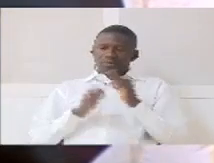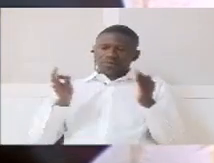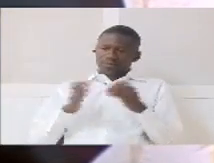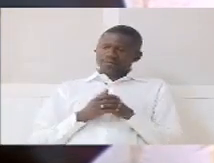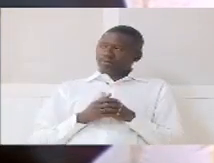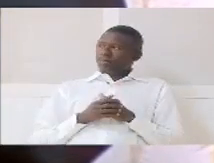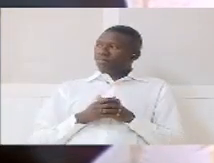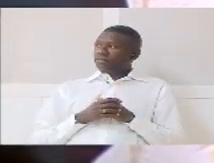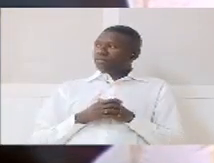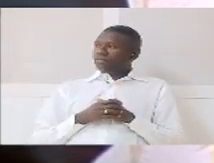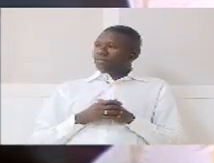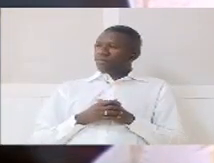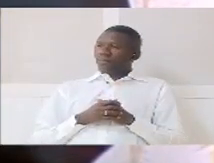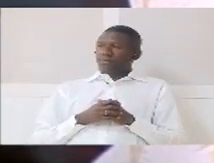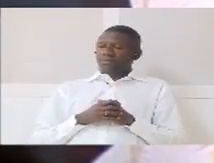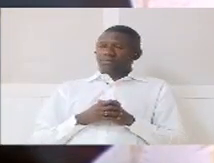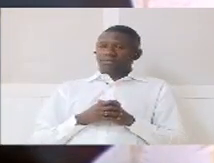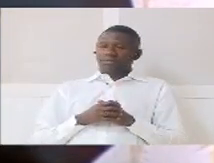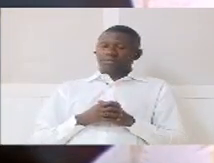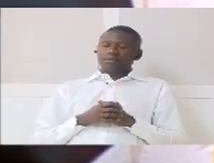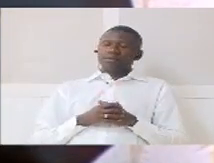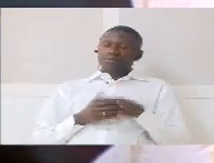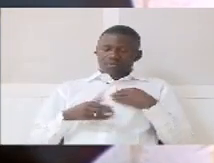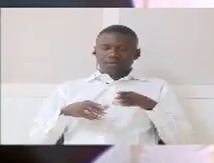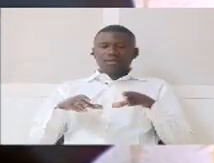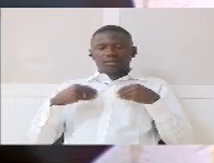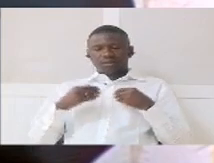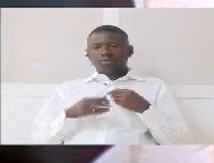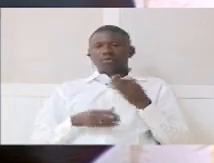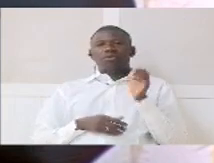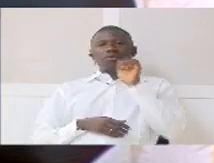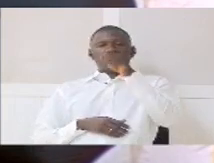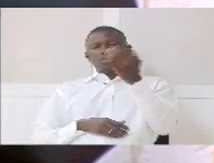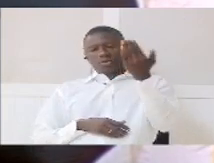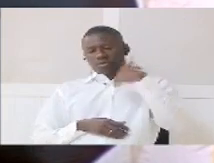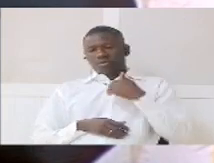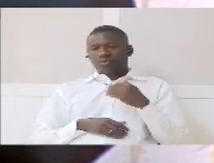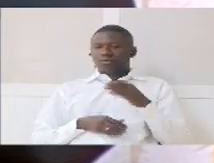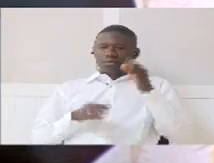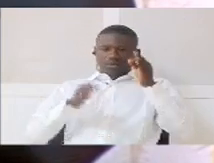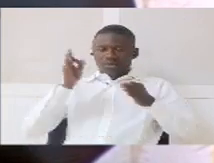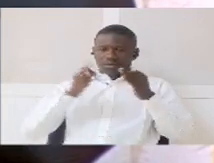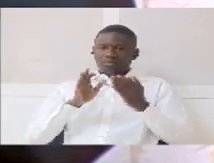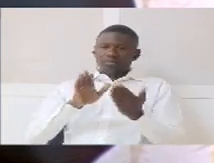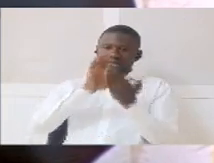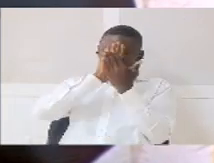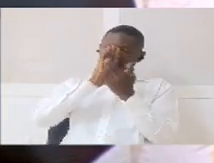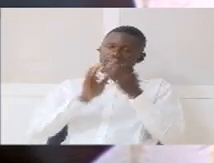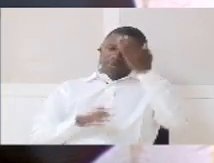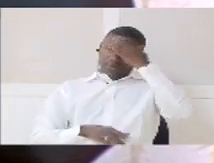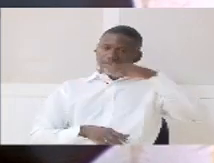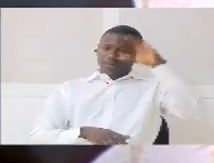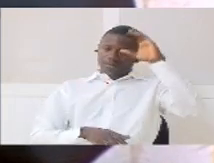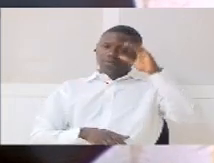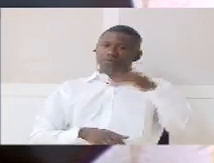personal Nimbara. Views. And we appreciate your coming to testify before the commission. We